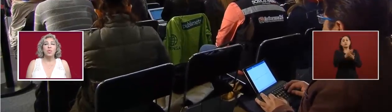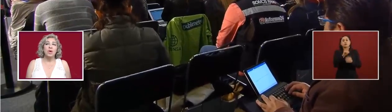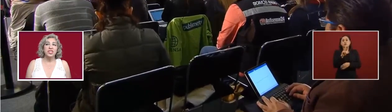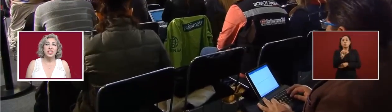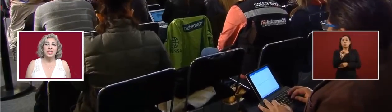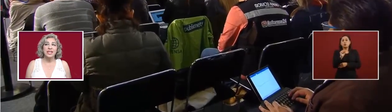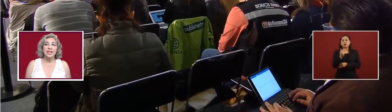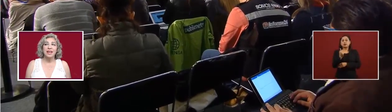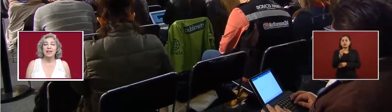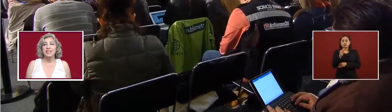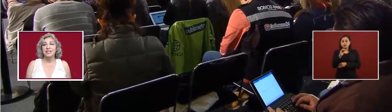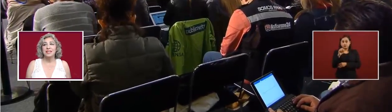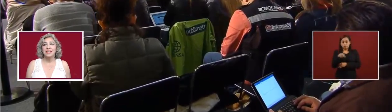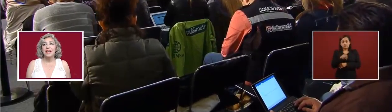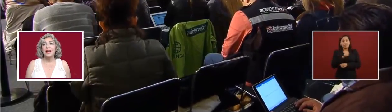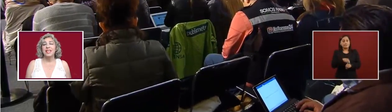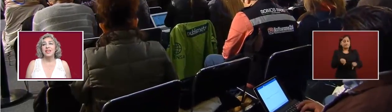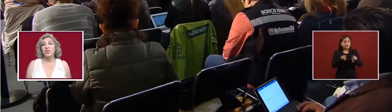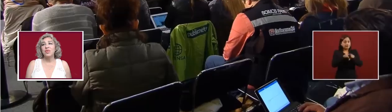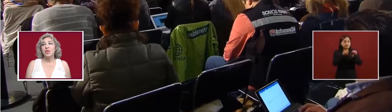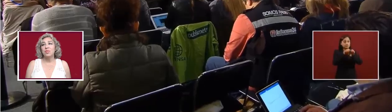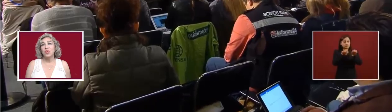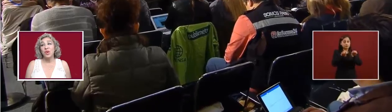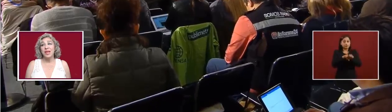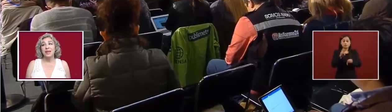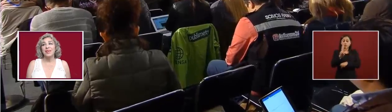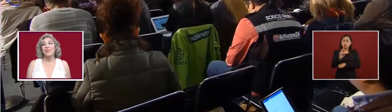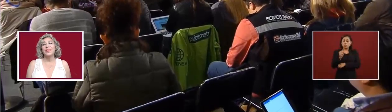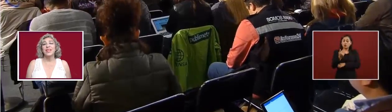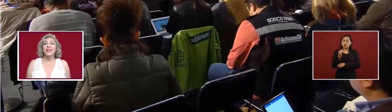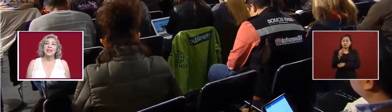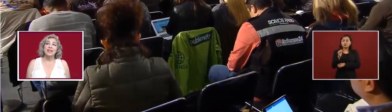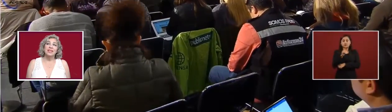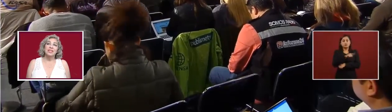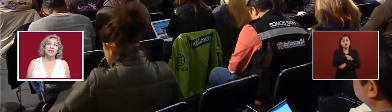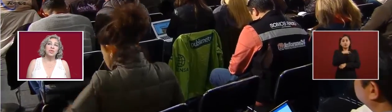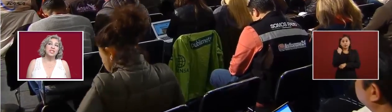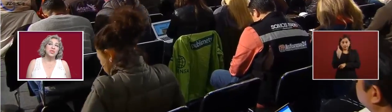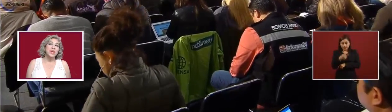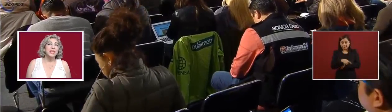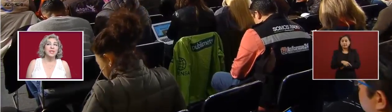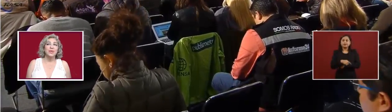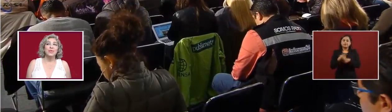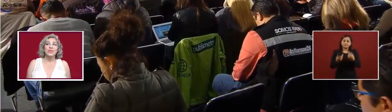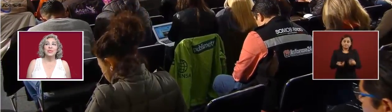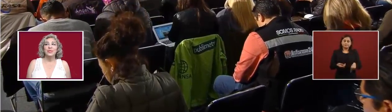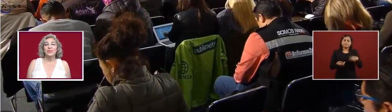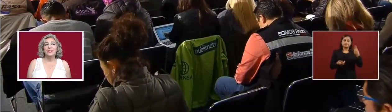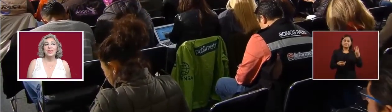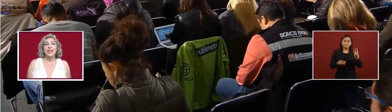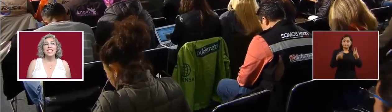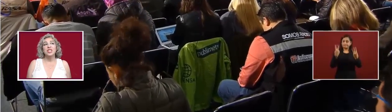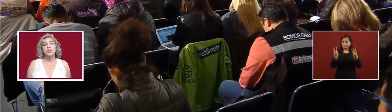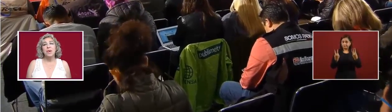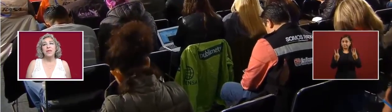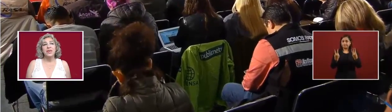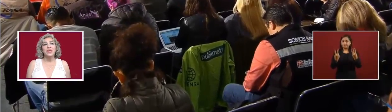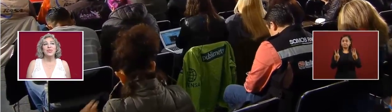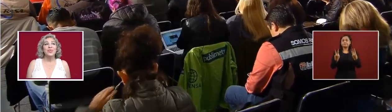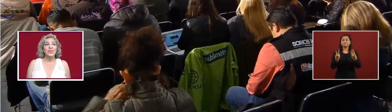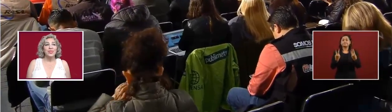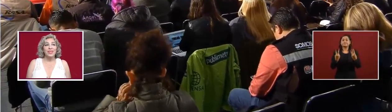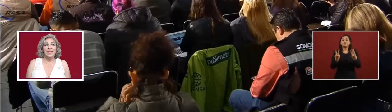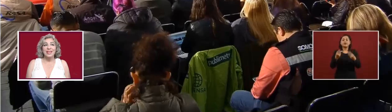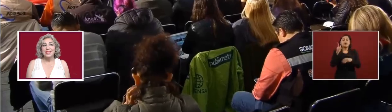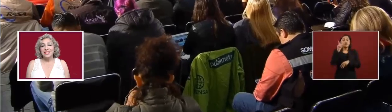And, and Washington lost in their own home three. So it's 3-2. And tomorrow